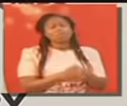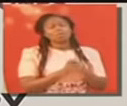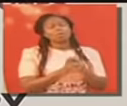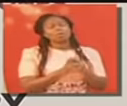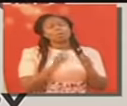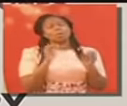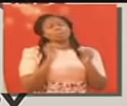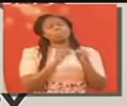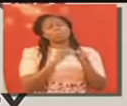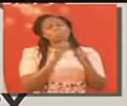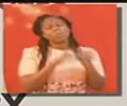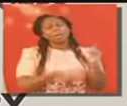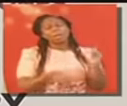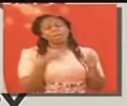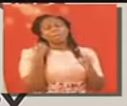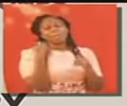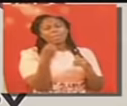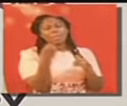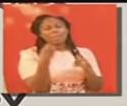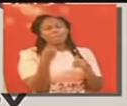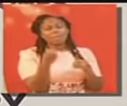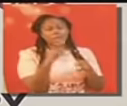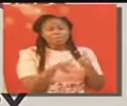millionth mark. It is now